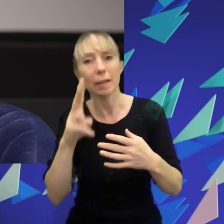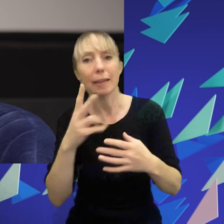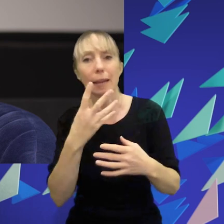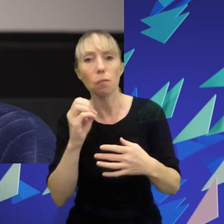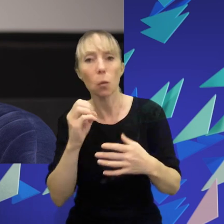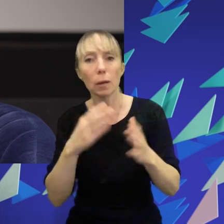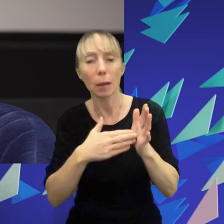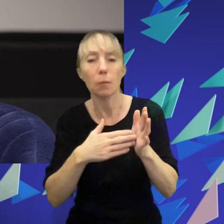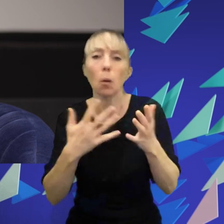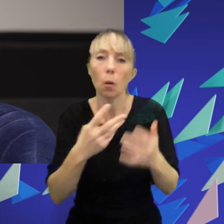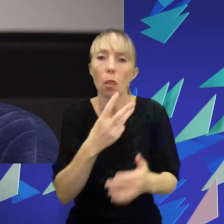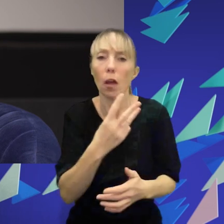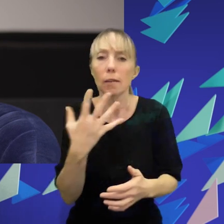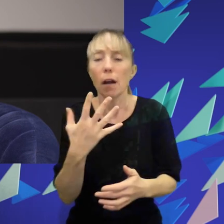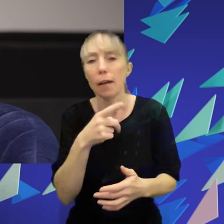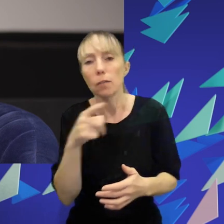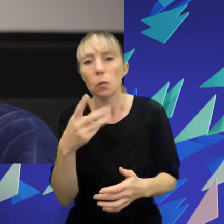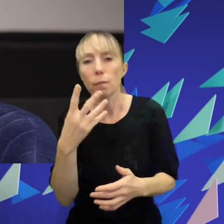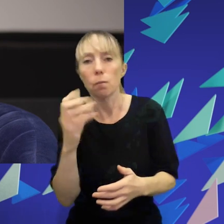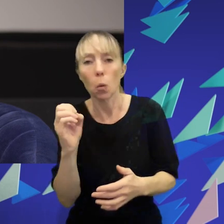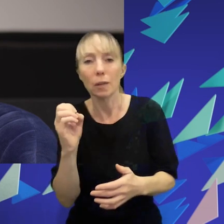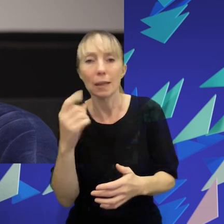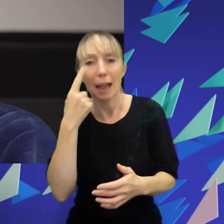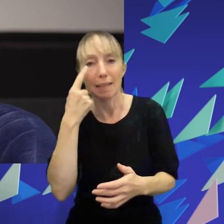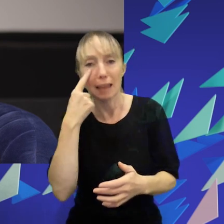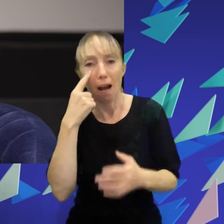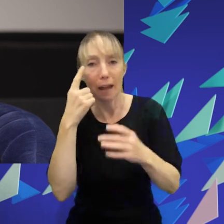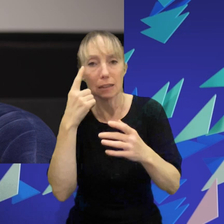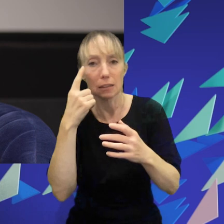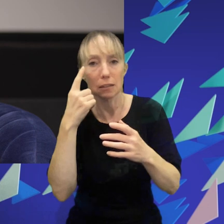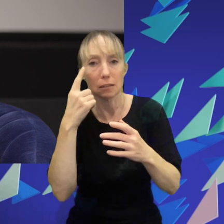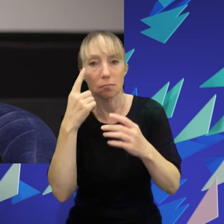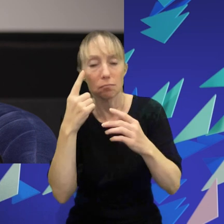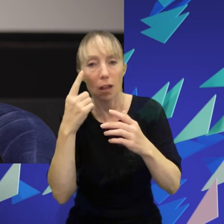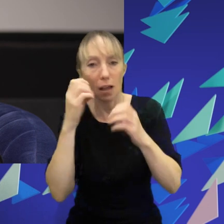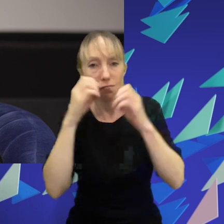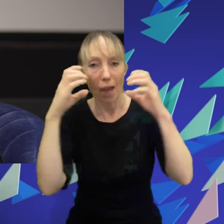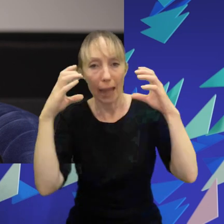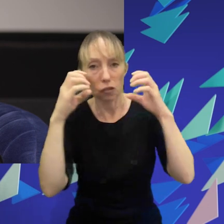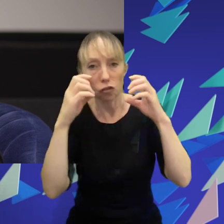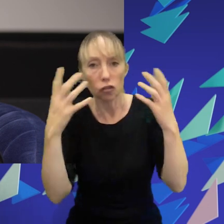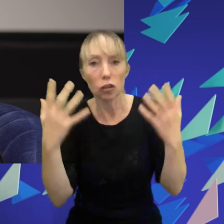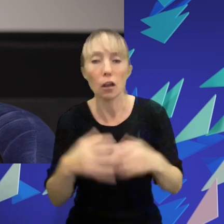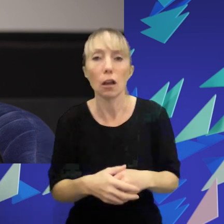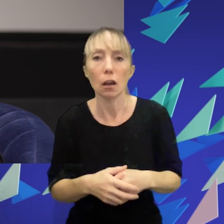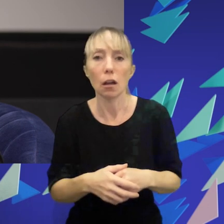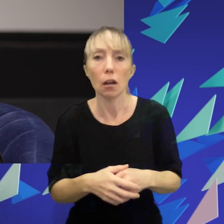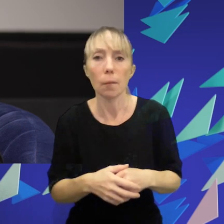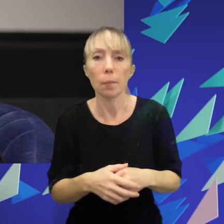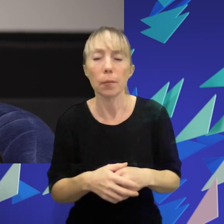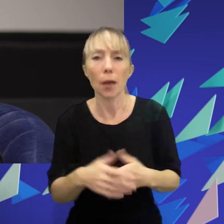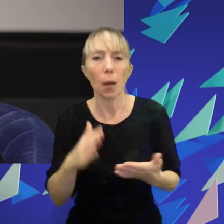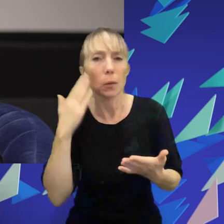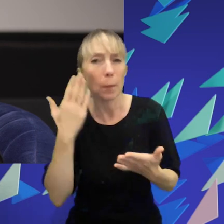no? Or 35, 40. That's our eye kind of range, and I was very obsessed with